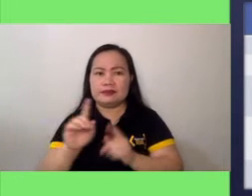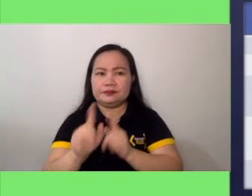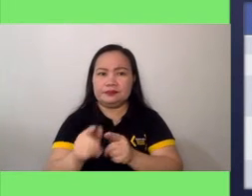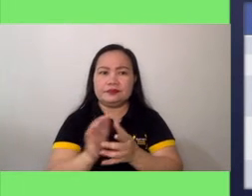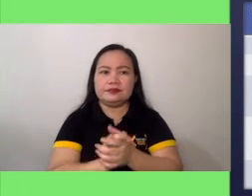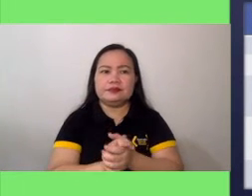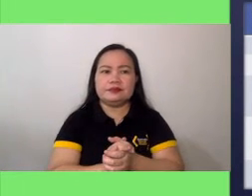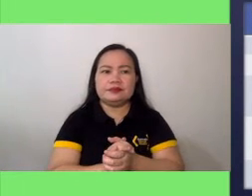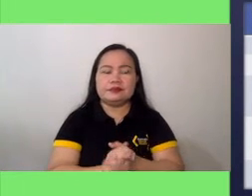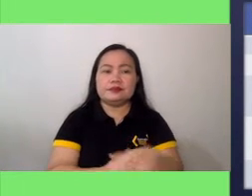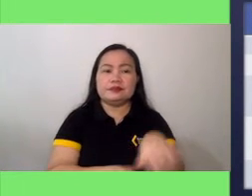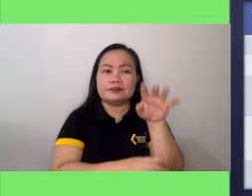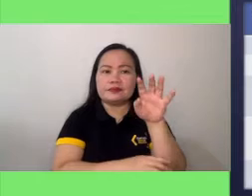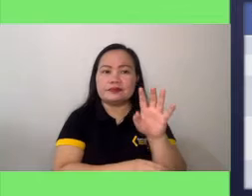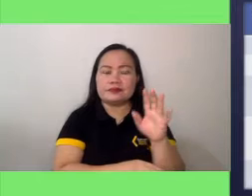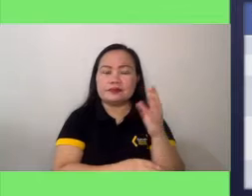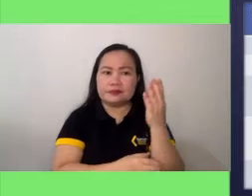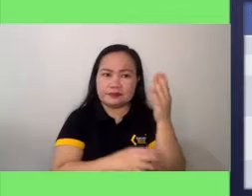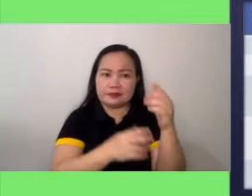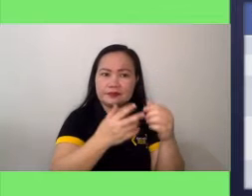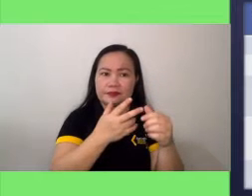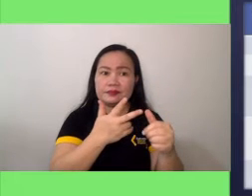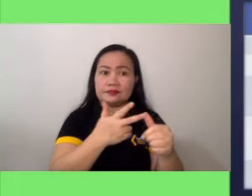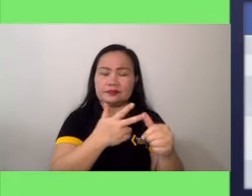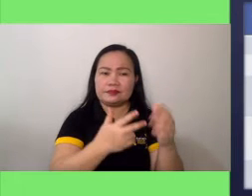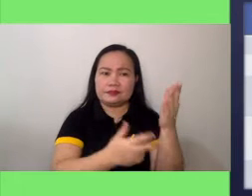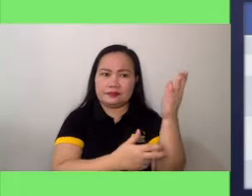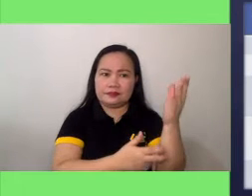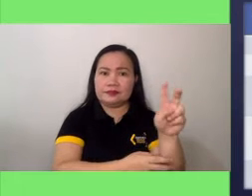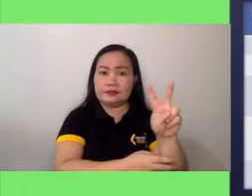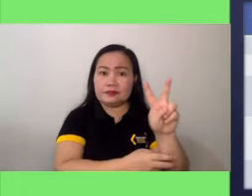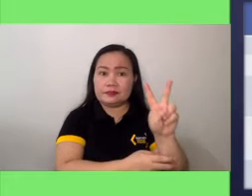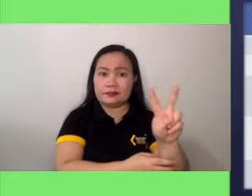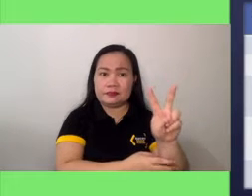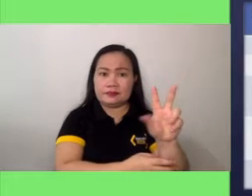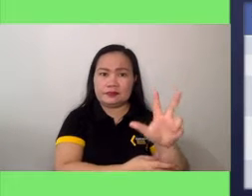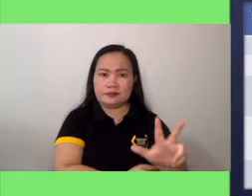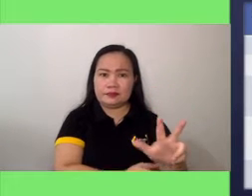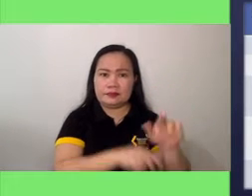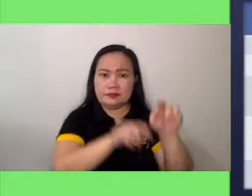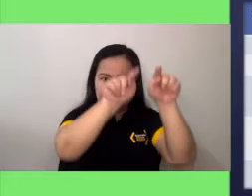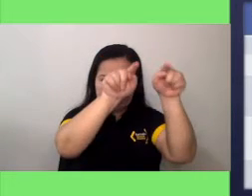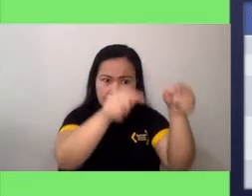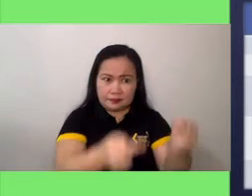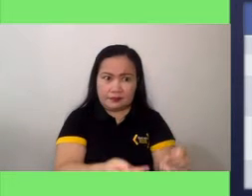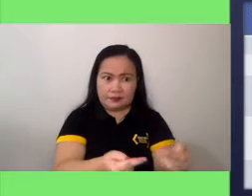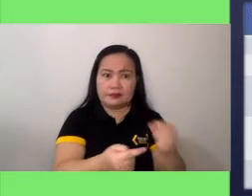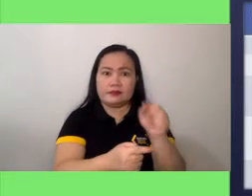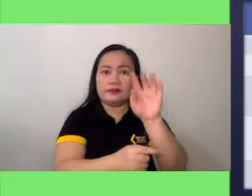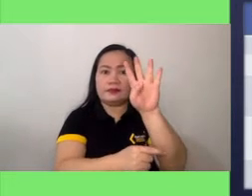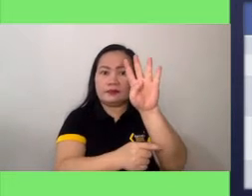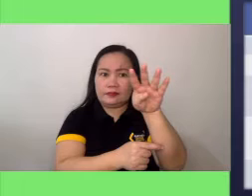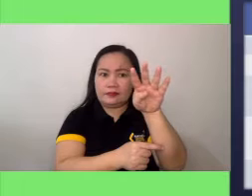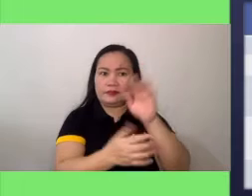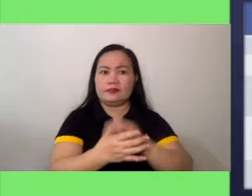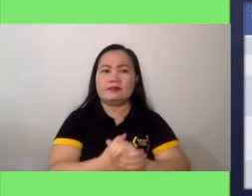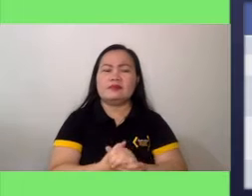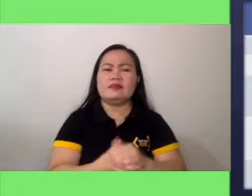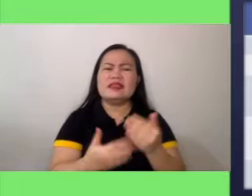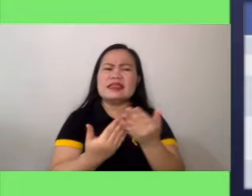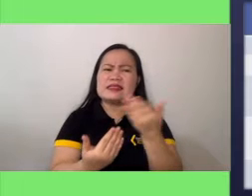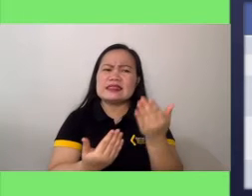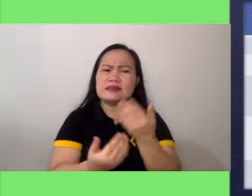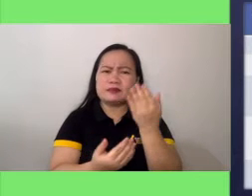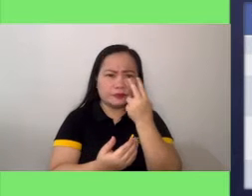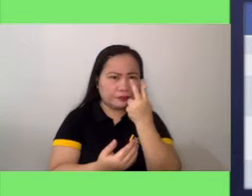then, so, this means 4 na 2/3. Okay? So, wag tayong mahirapan na mag-multiply.